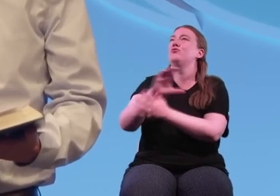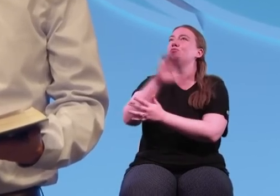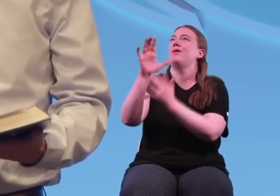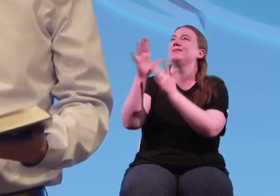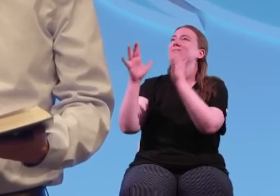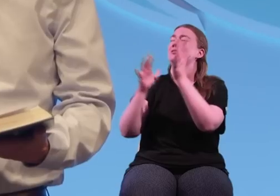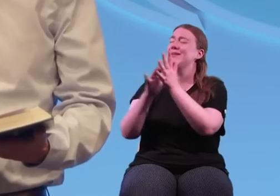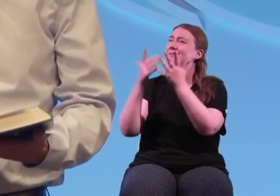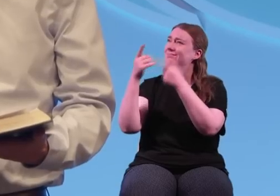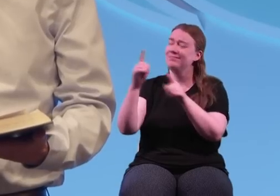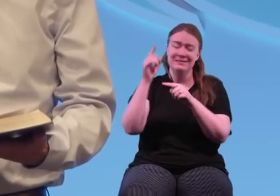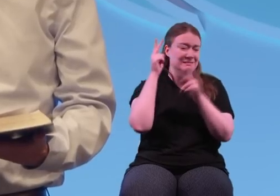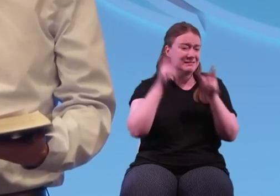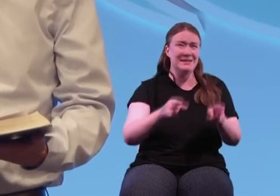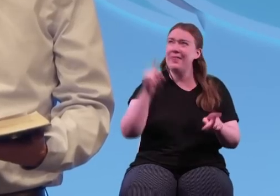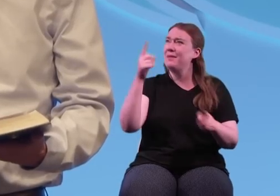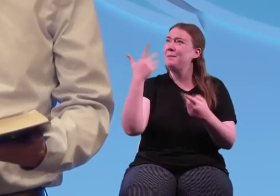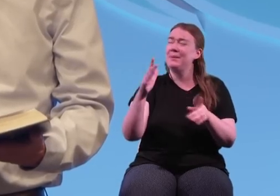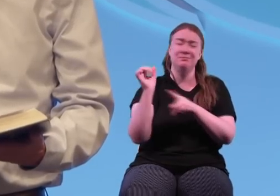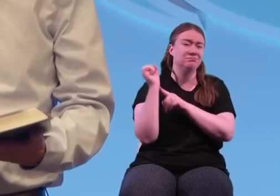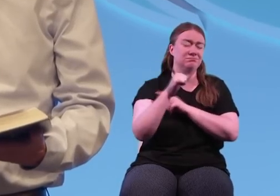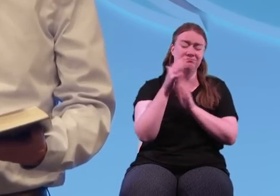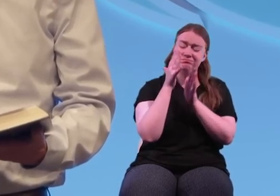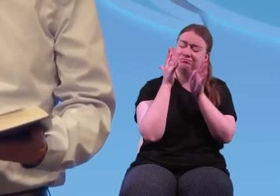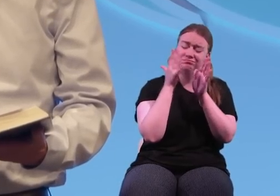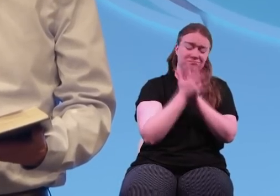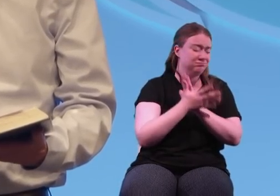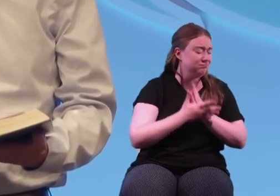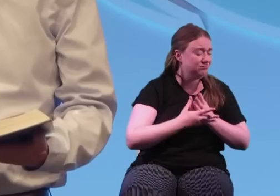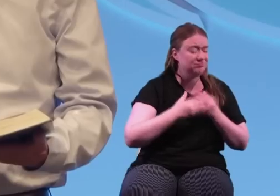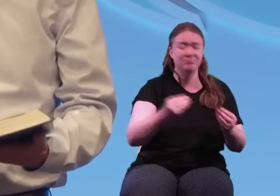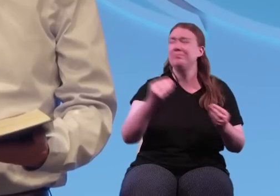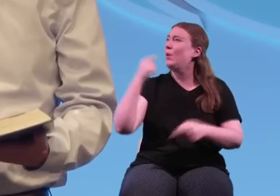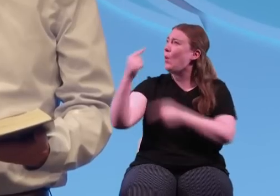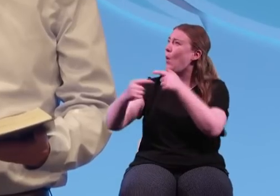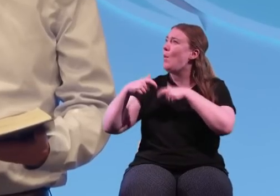death and has brought life and immortality to light through the gospel.